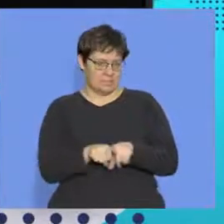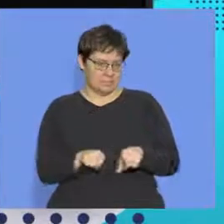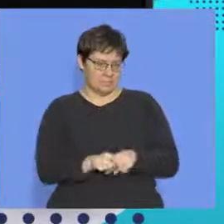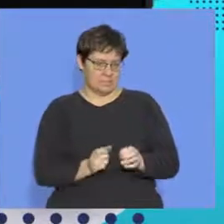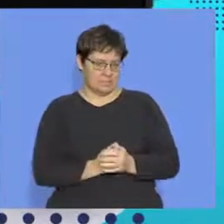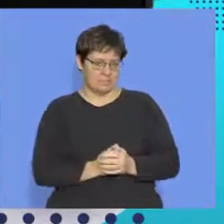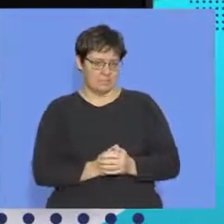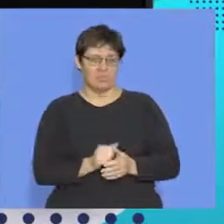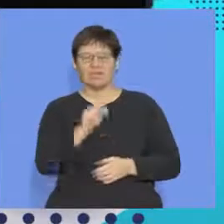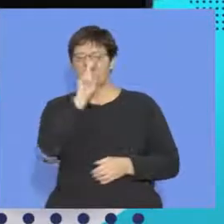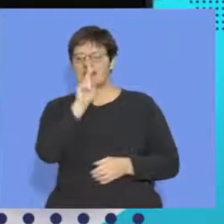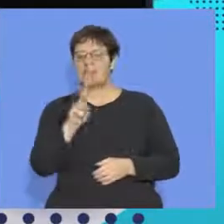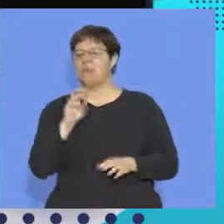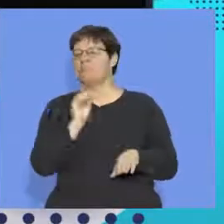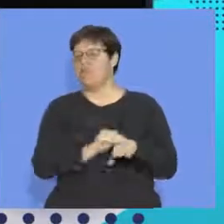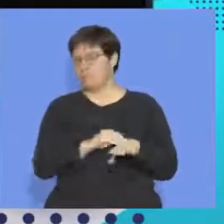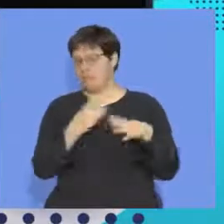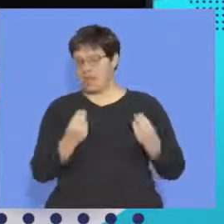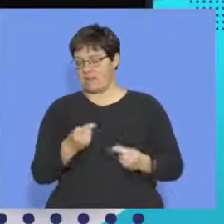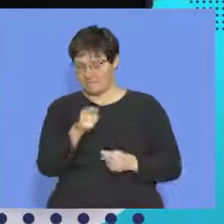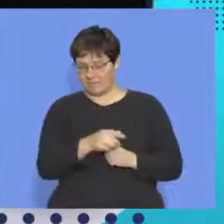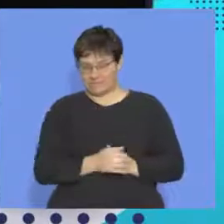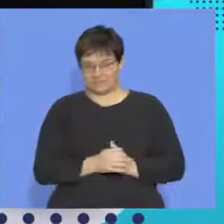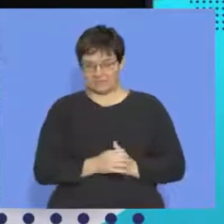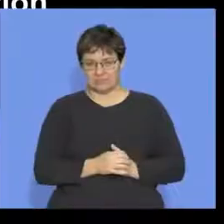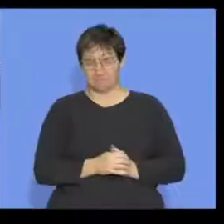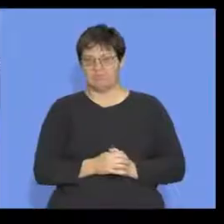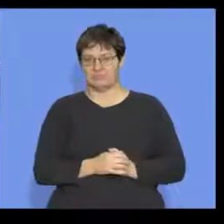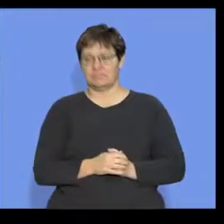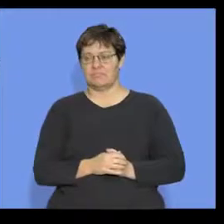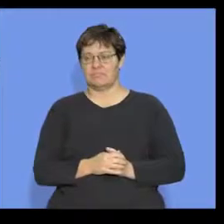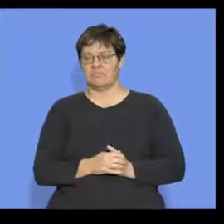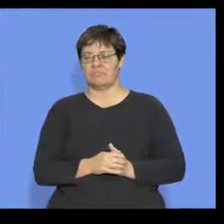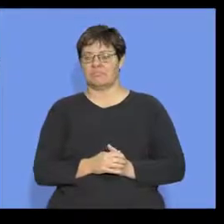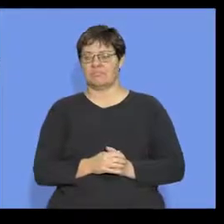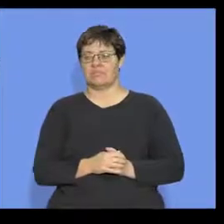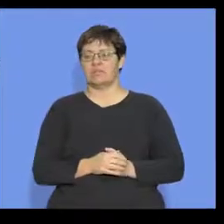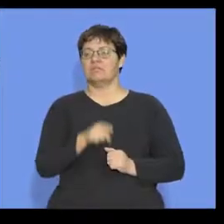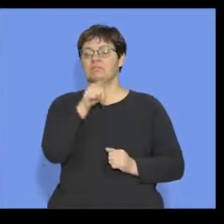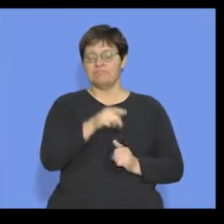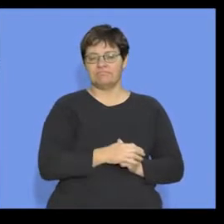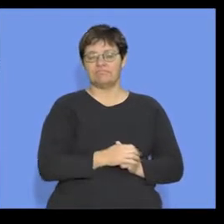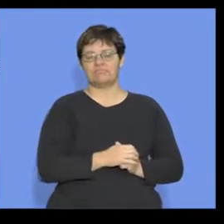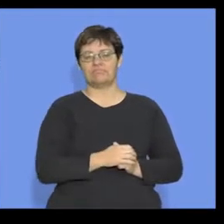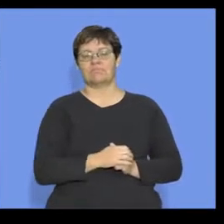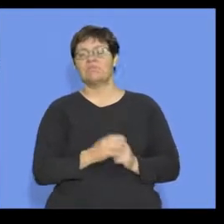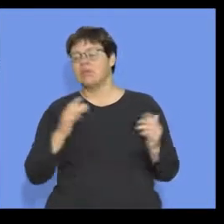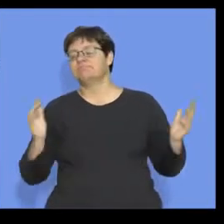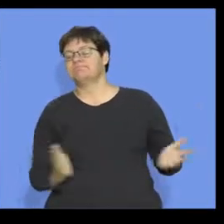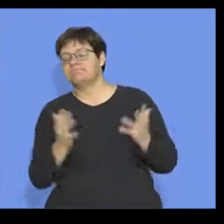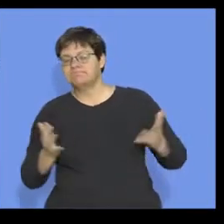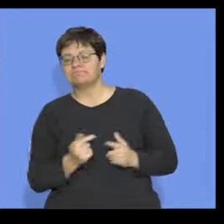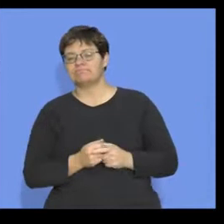Let's see what kind of a problem we have for you. Okay, so there is a problem. So I encourage you to read